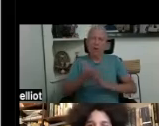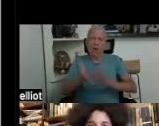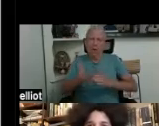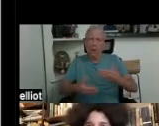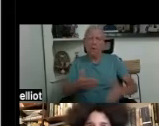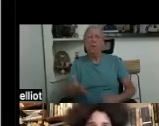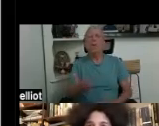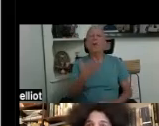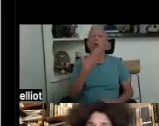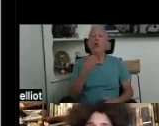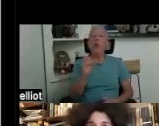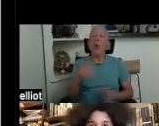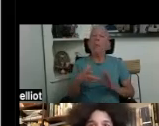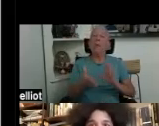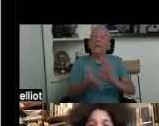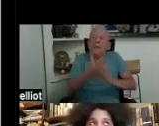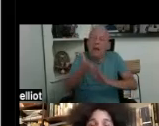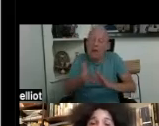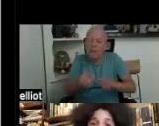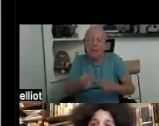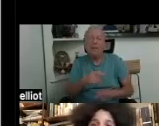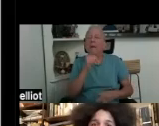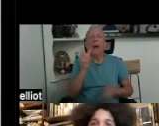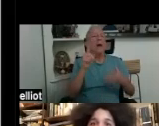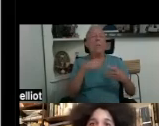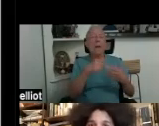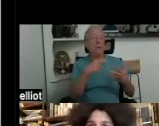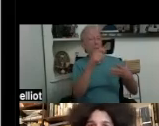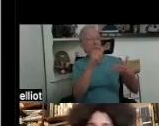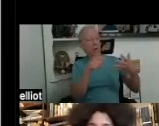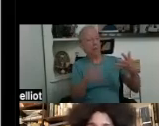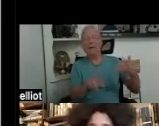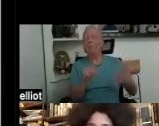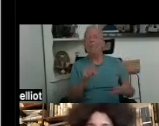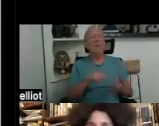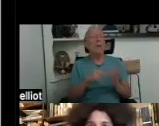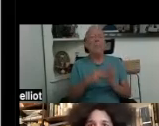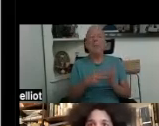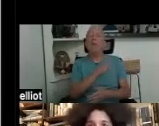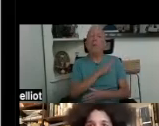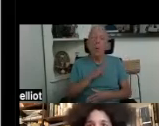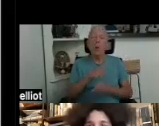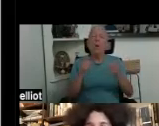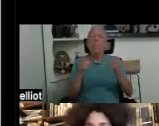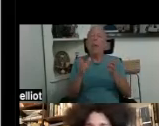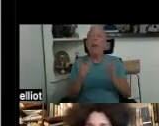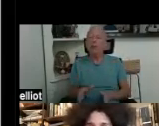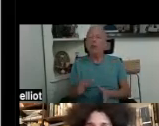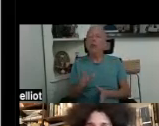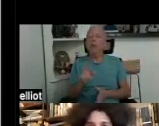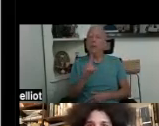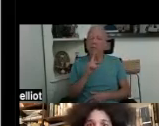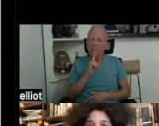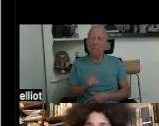governance isn't about checking boxes. It's about making sure the board and management actually do work in the